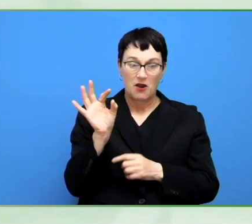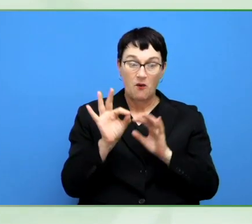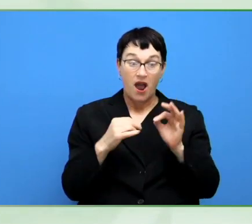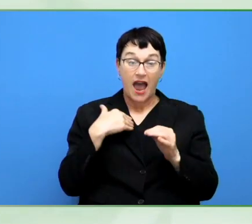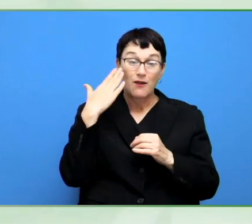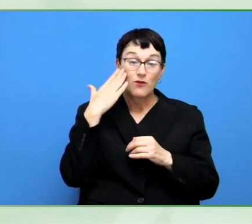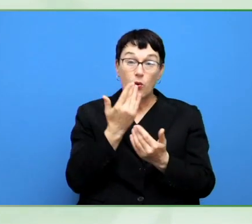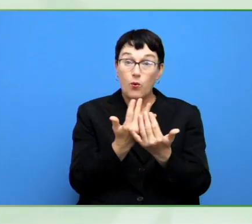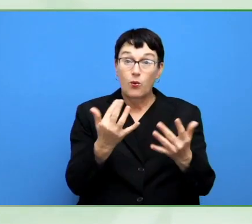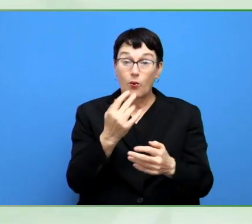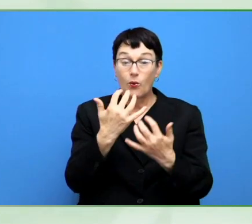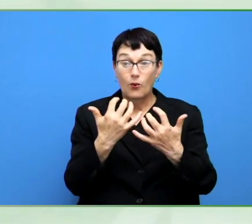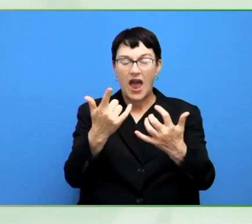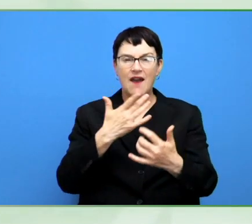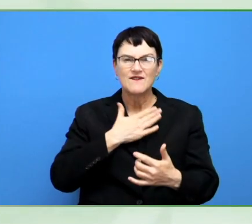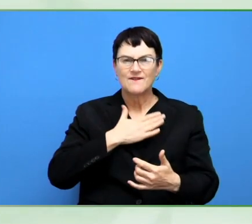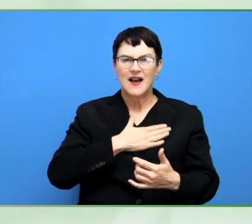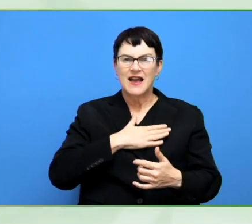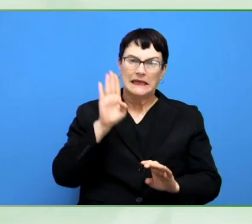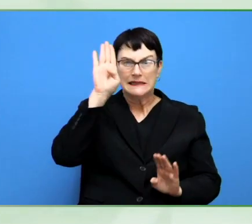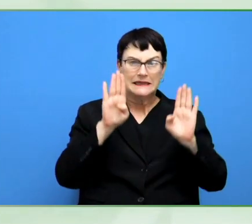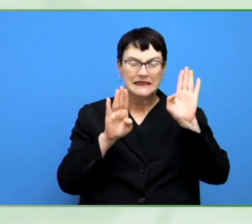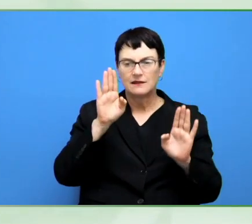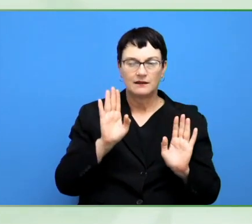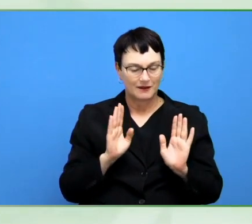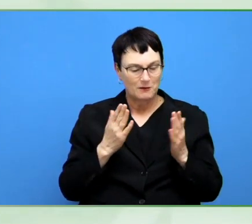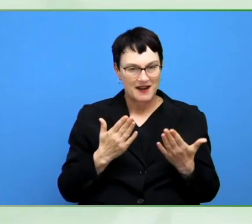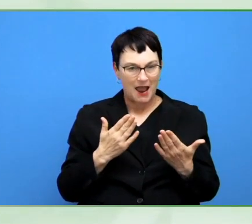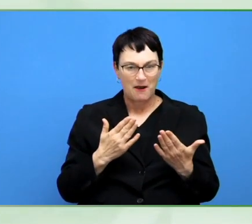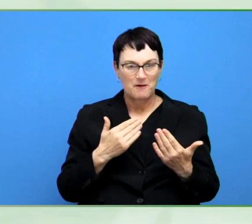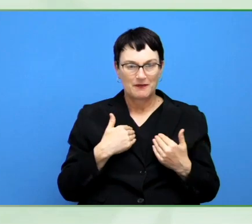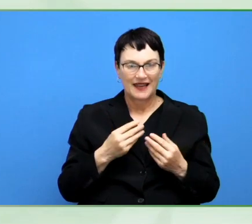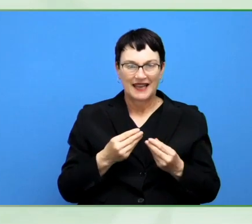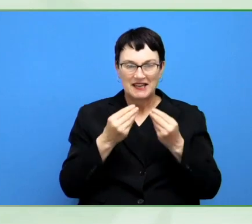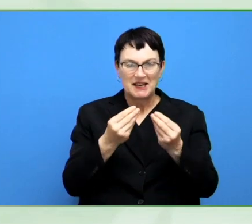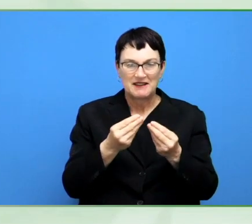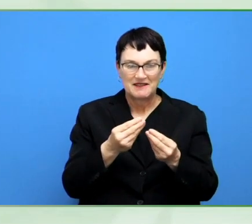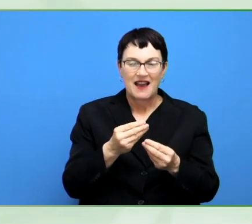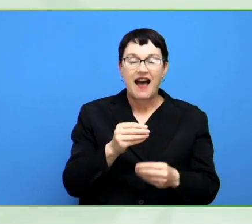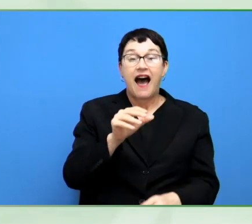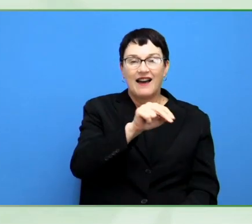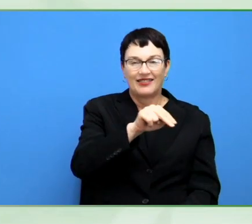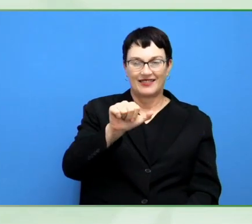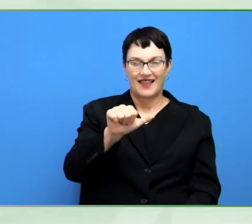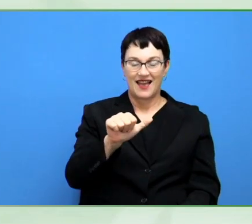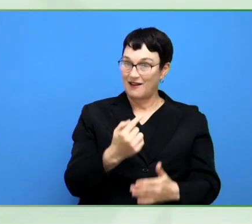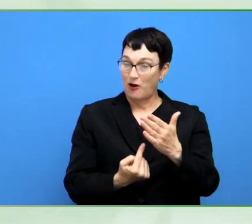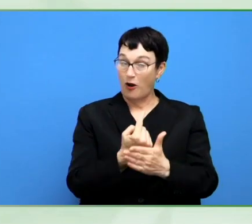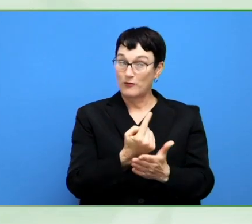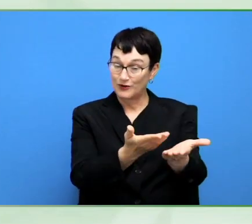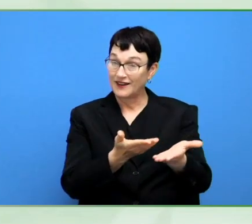towards the end. Anna, your presentation is slightly different, but looking forward to it as well. Please go